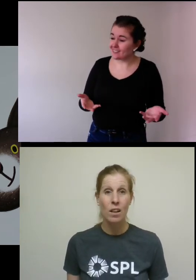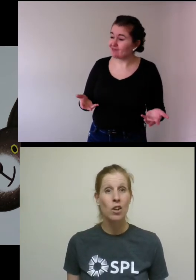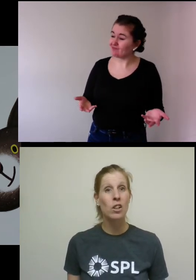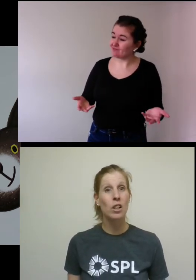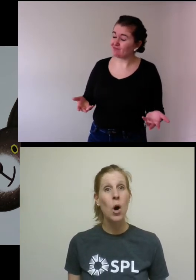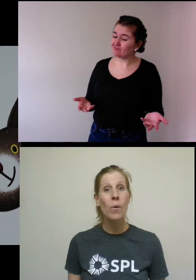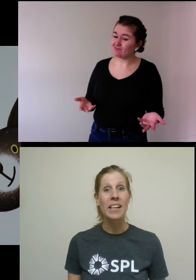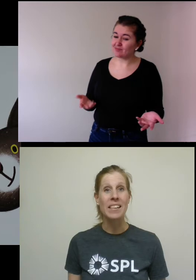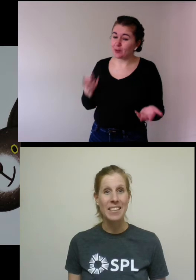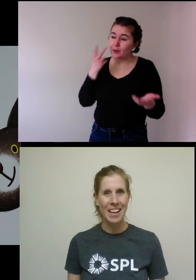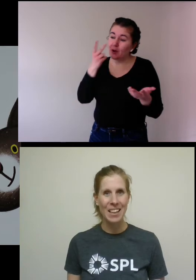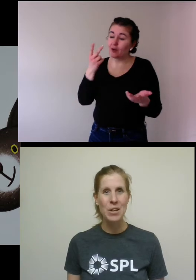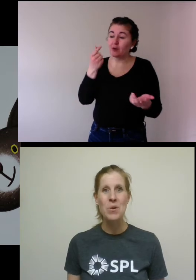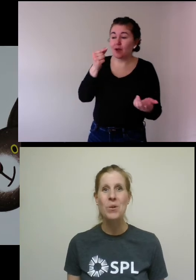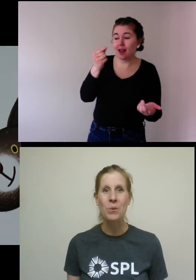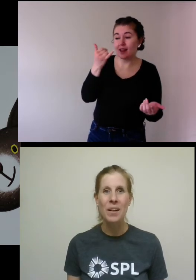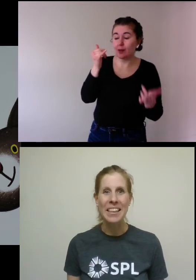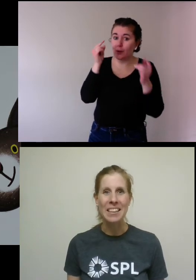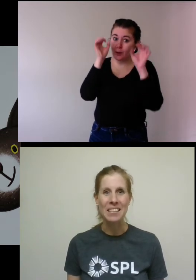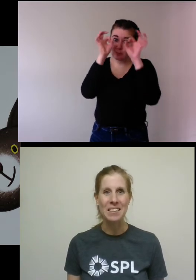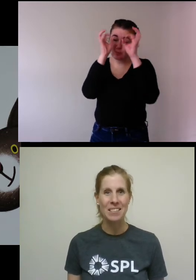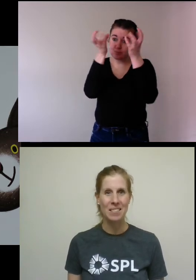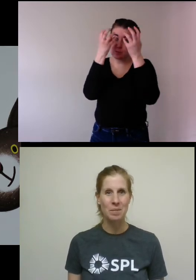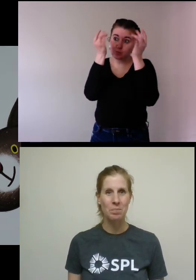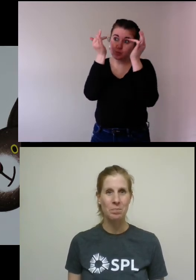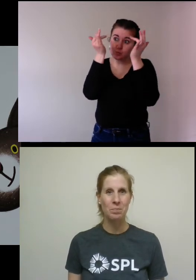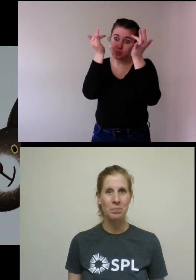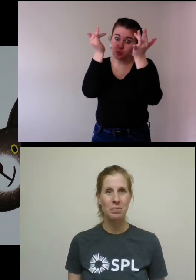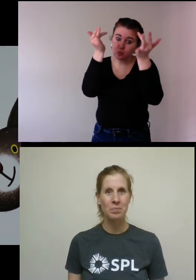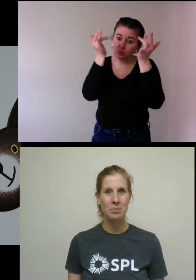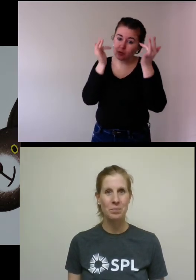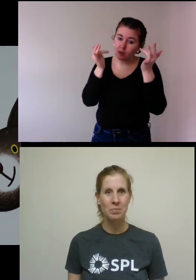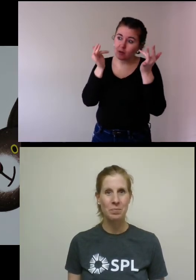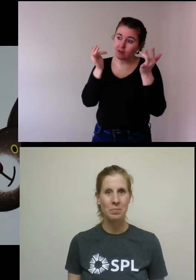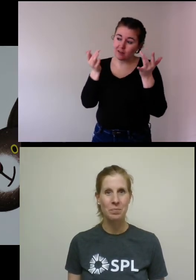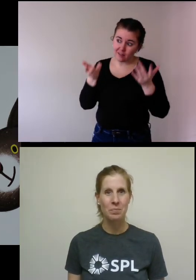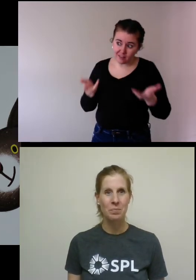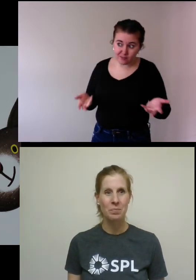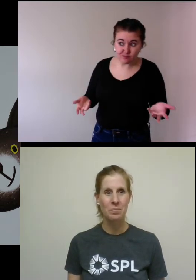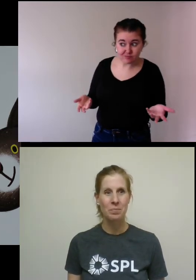eyes glowing yellow-green.